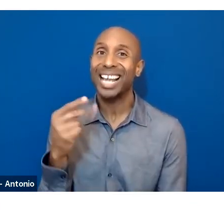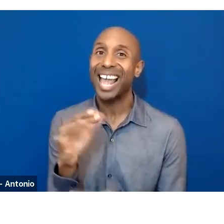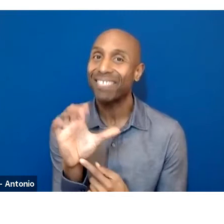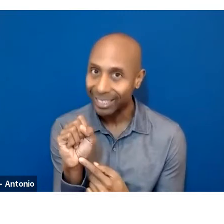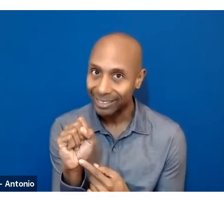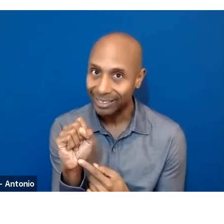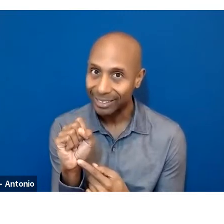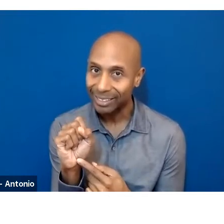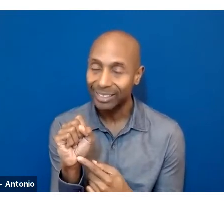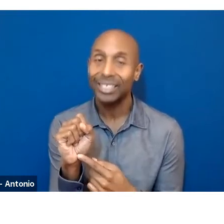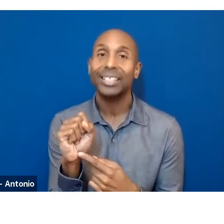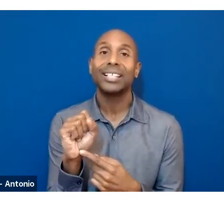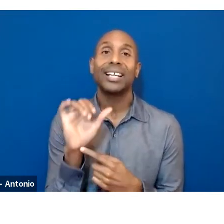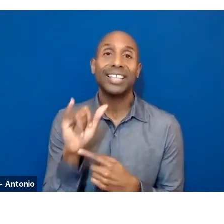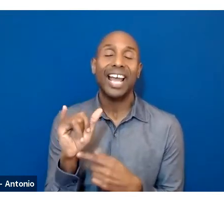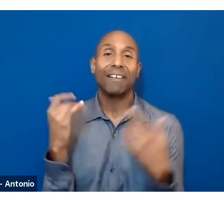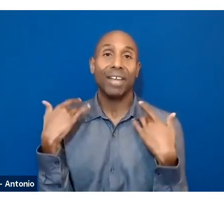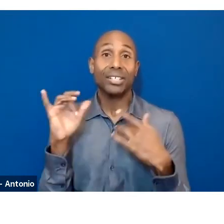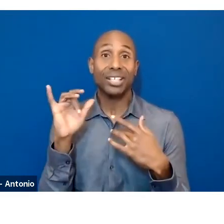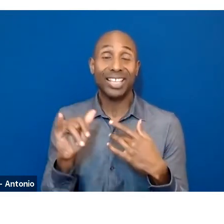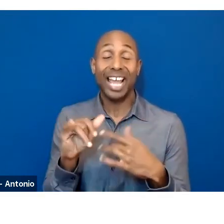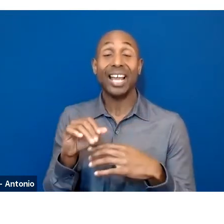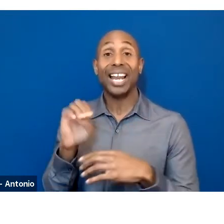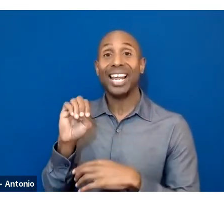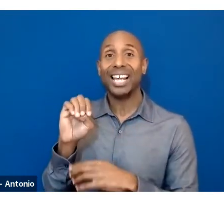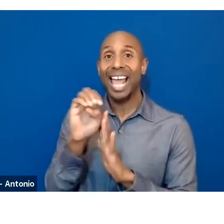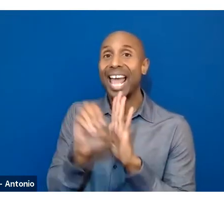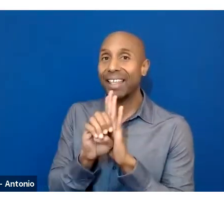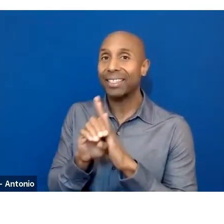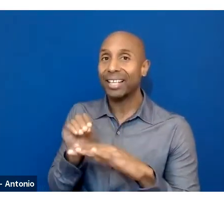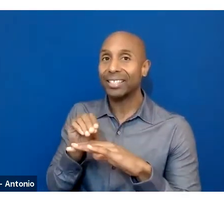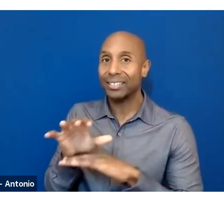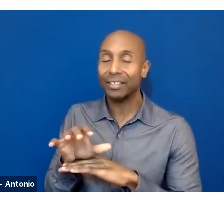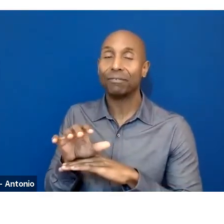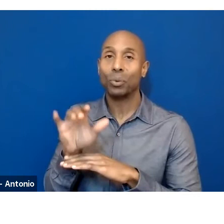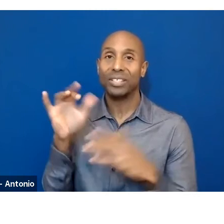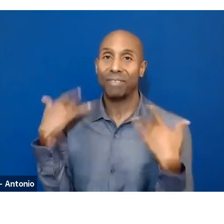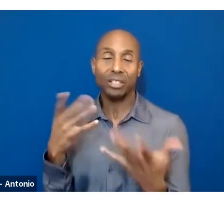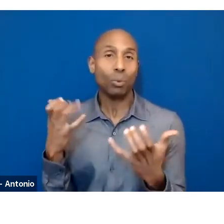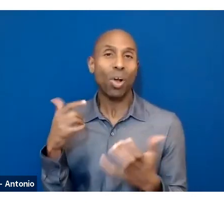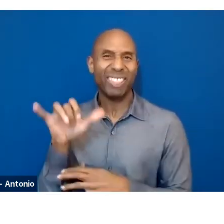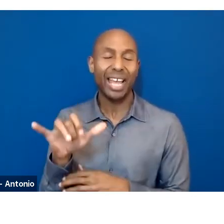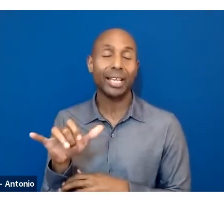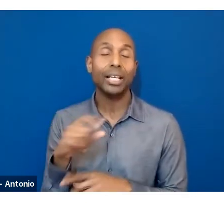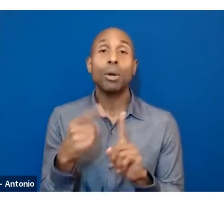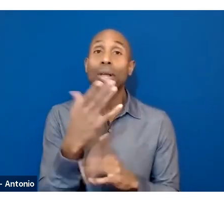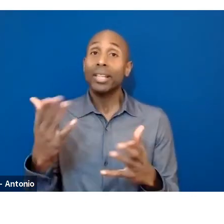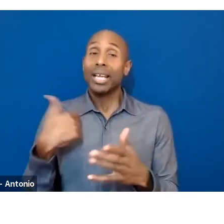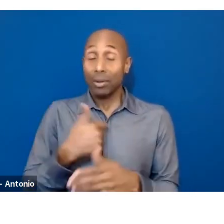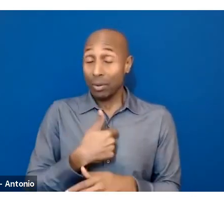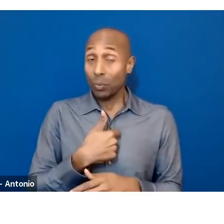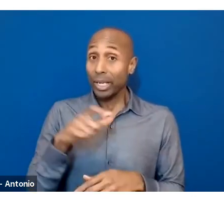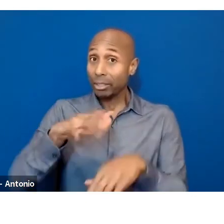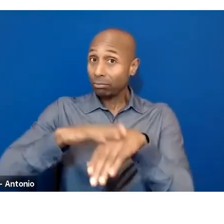popular, right? But one of the things that I want to kind of caution us around is that our imagination for